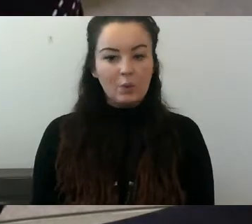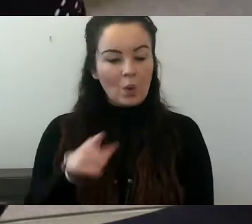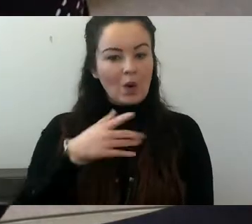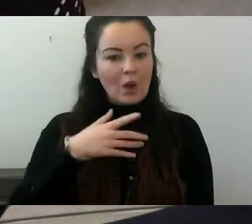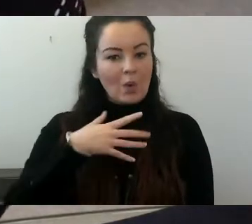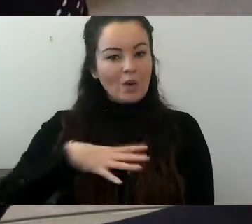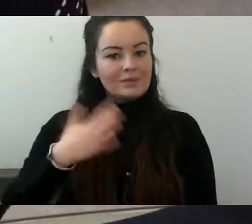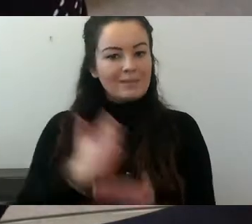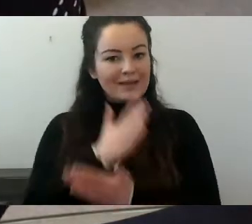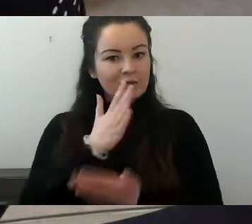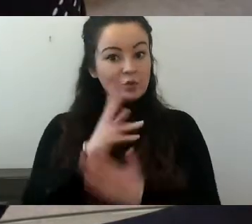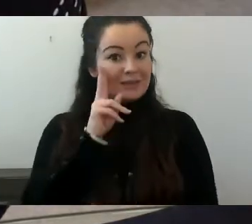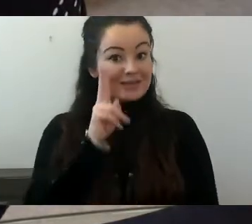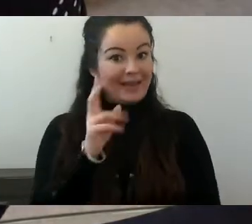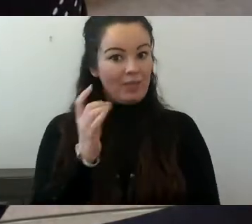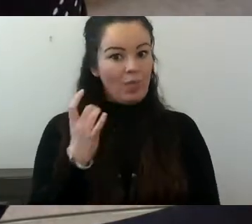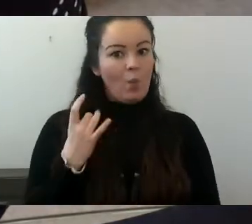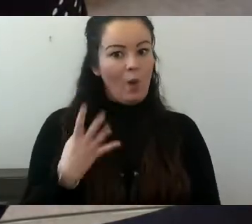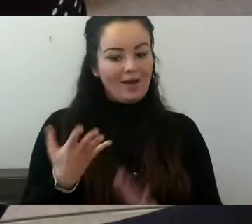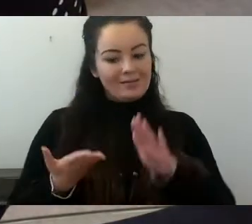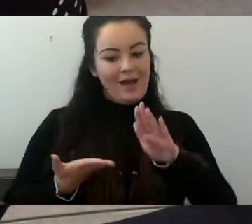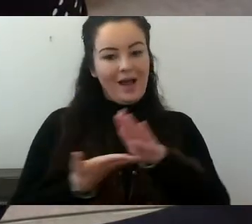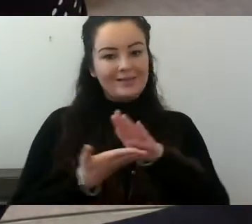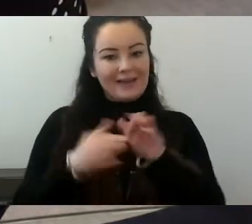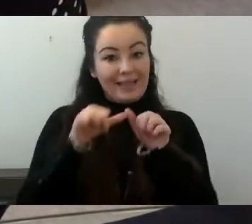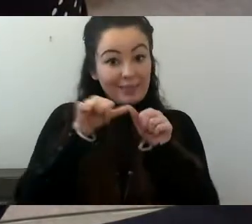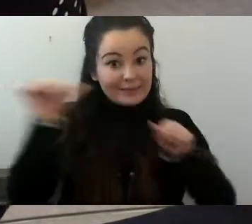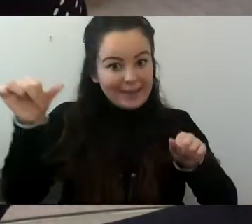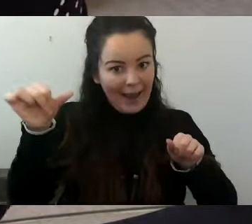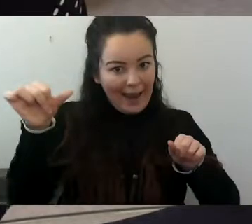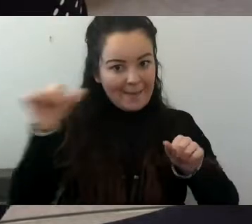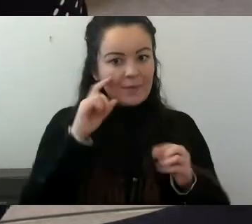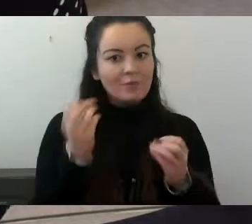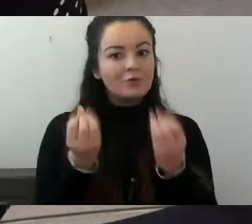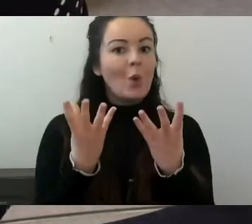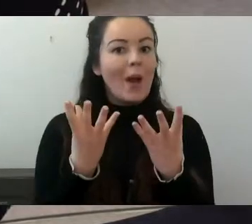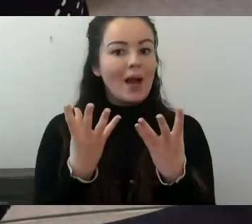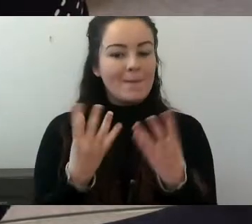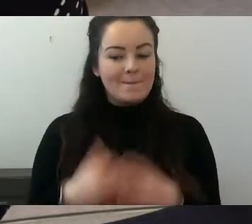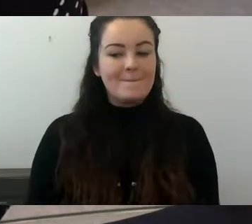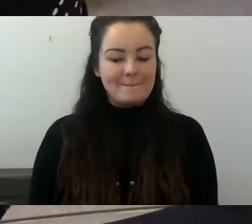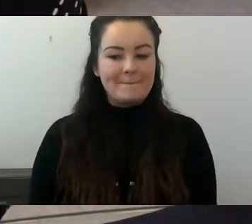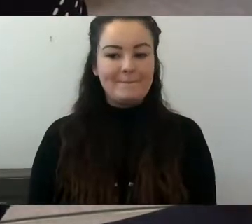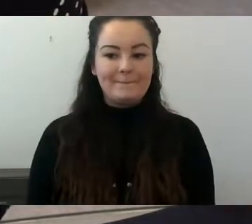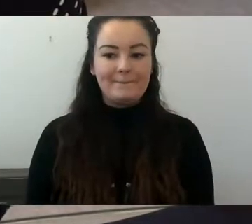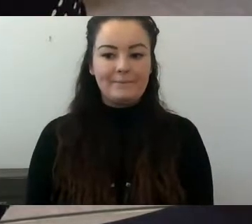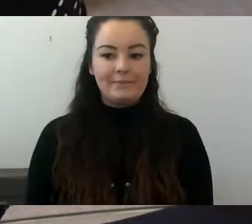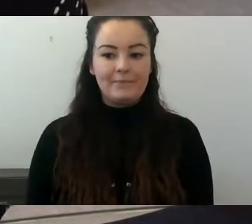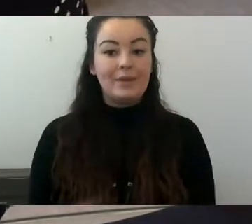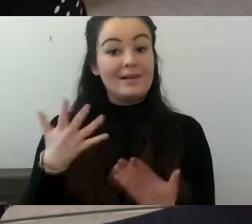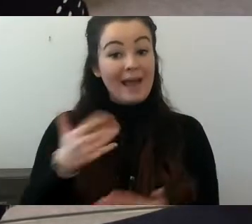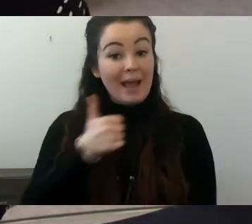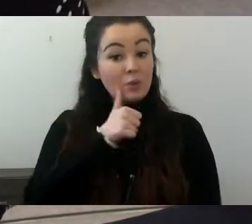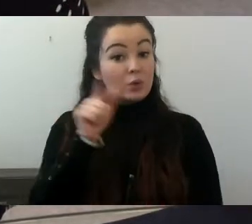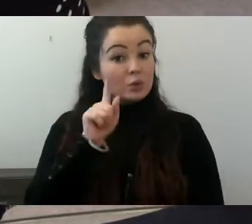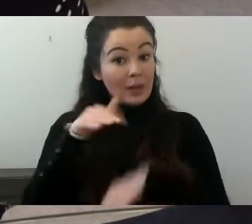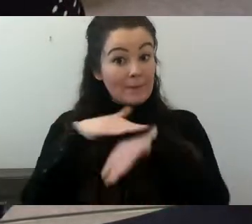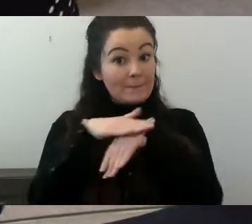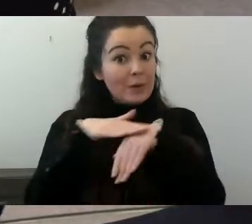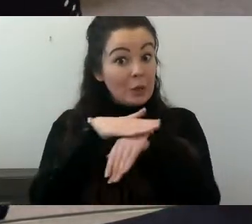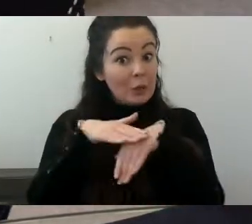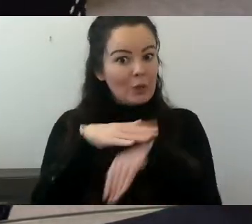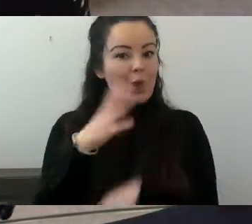the white from the masking tape show up. Oh, I'm going to use my brush again. I'm going to use some